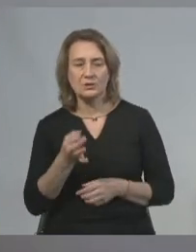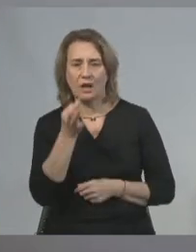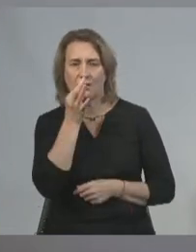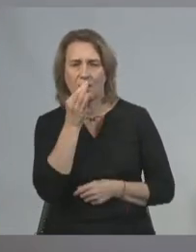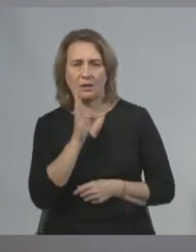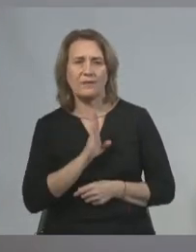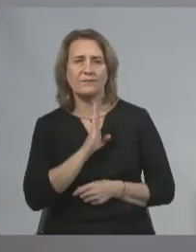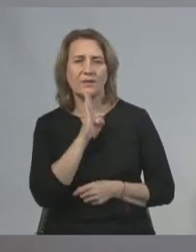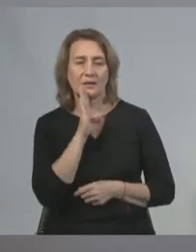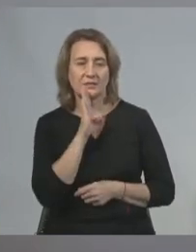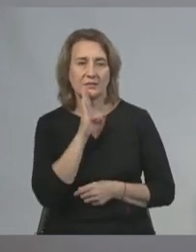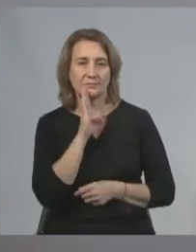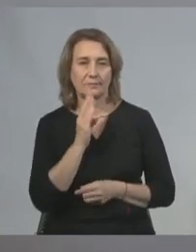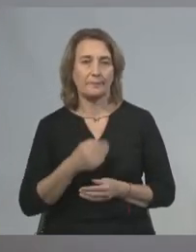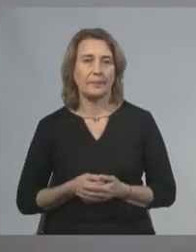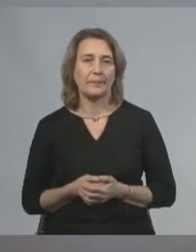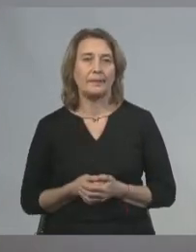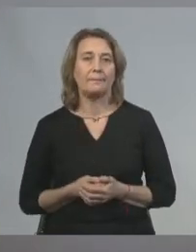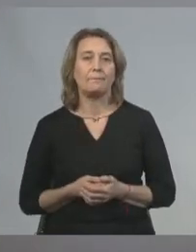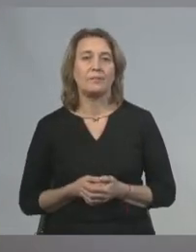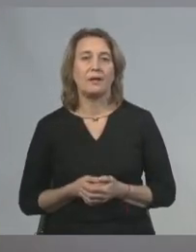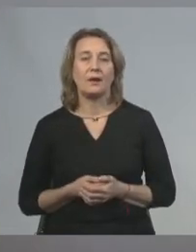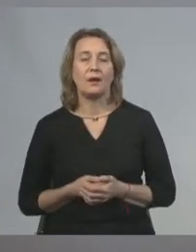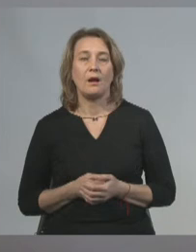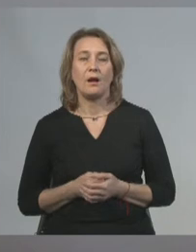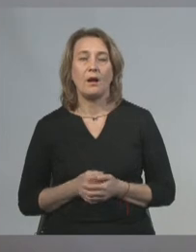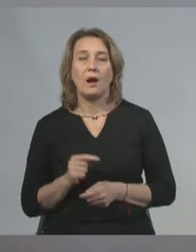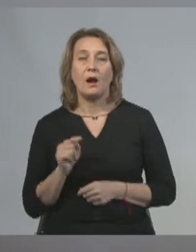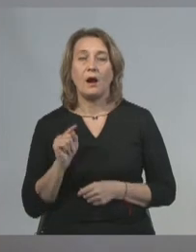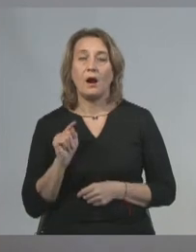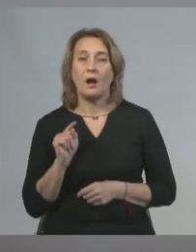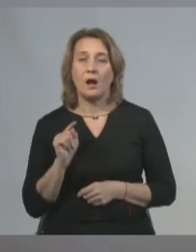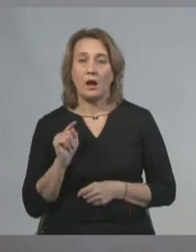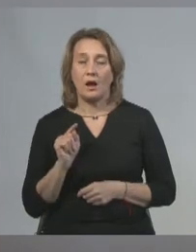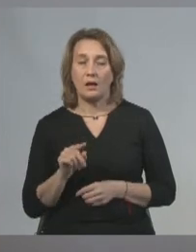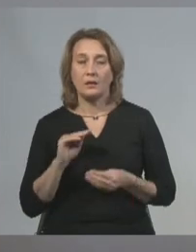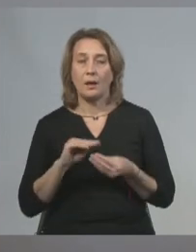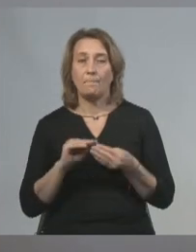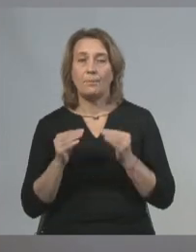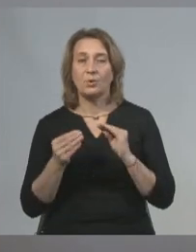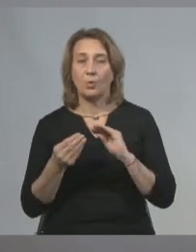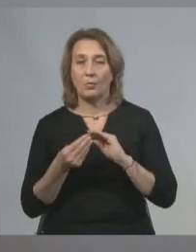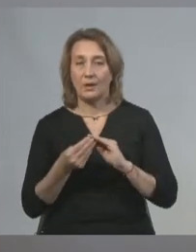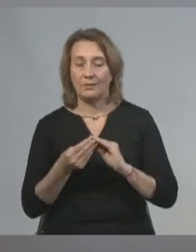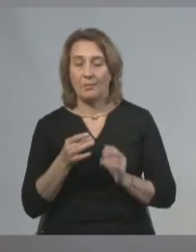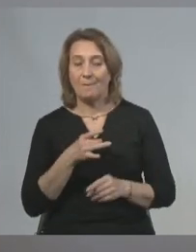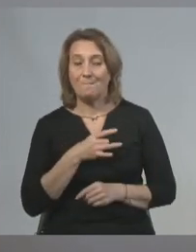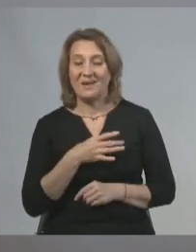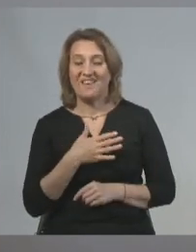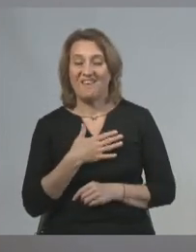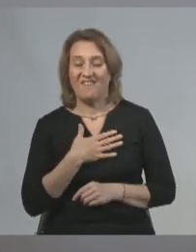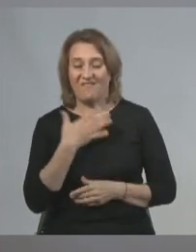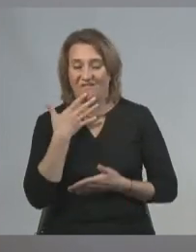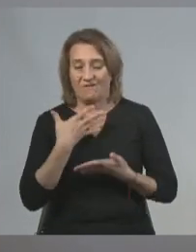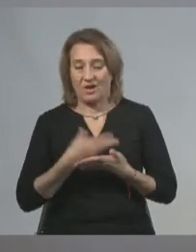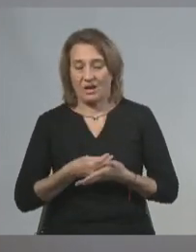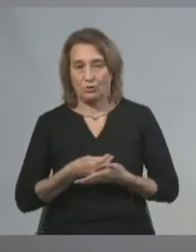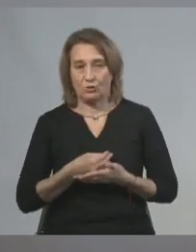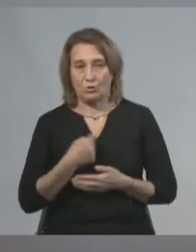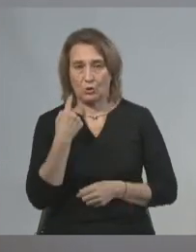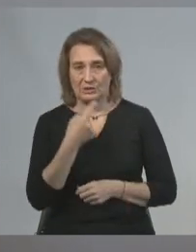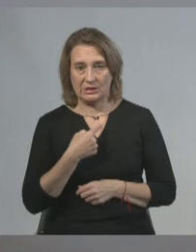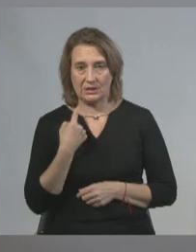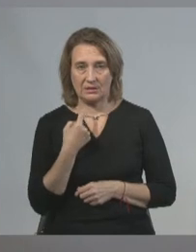now uh issue of privacy immediately all online portals uh portals reported their